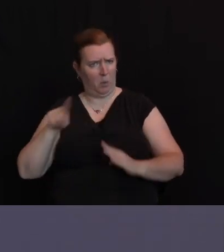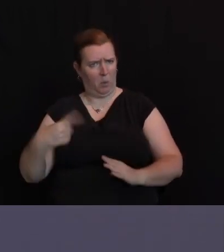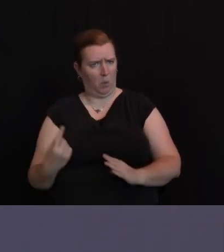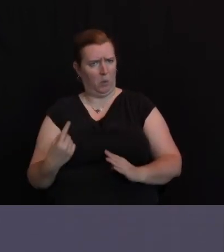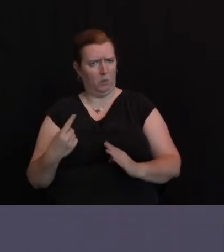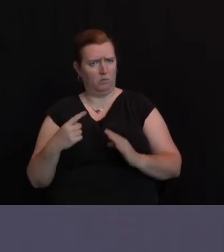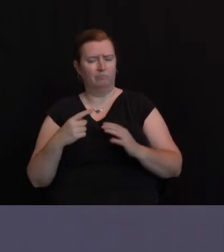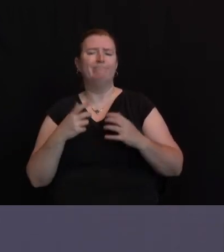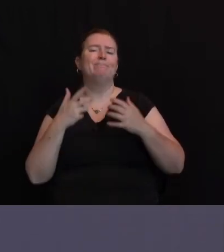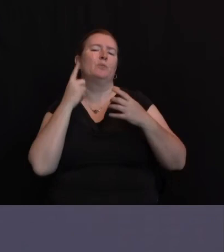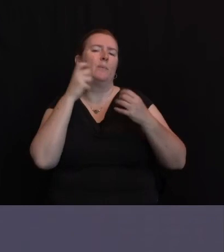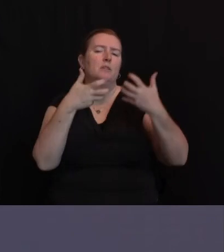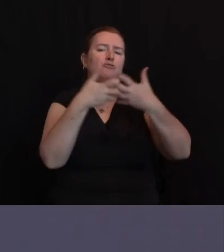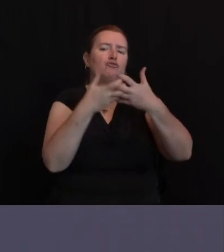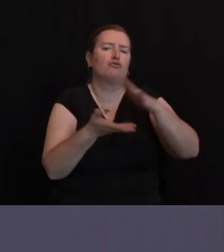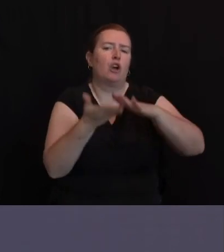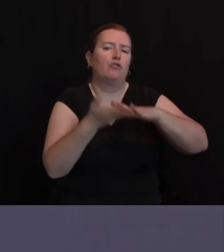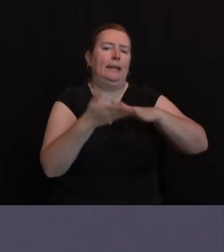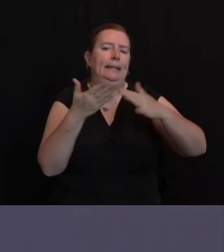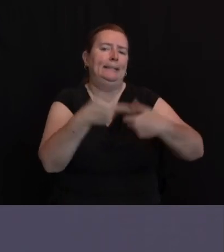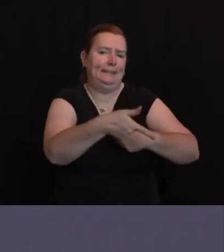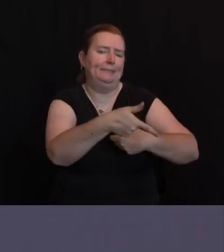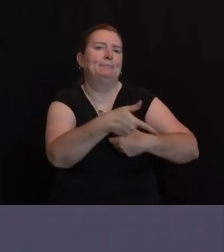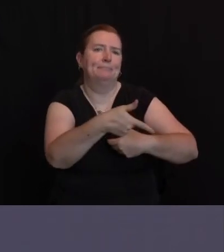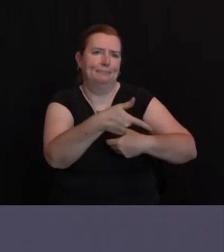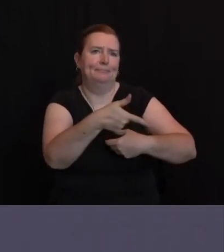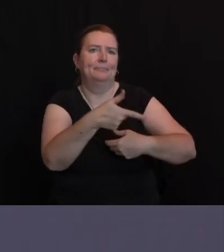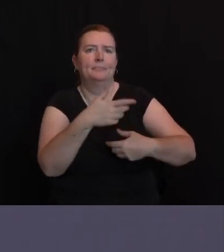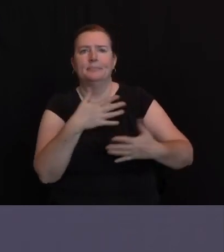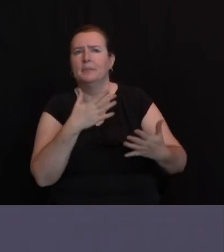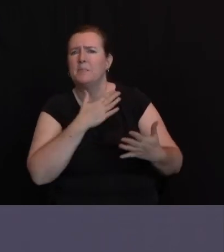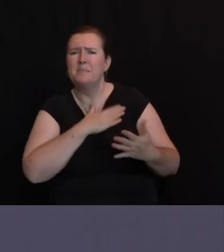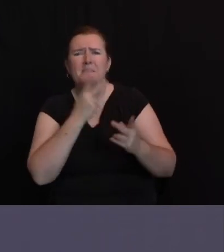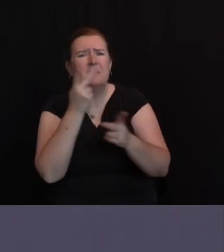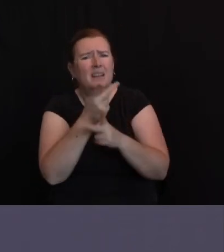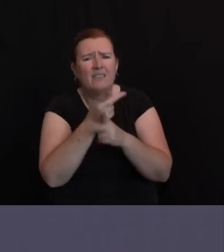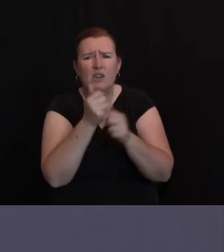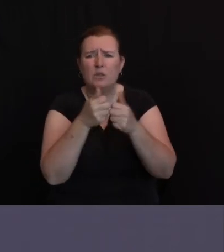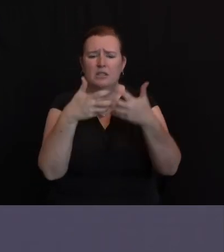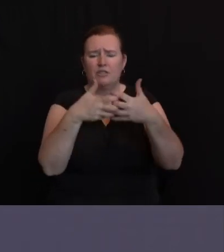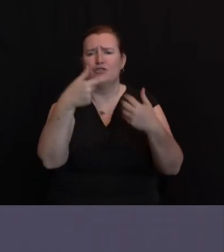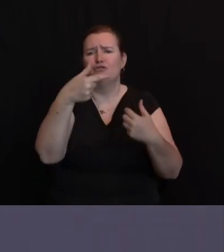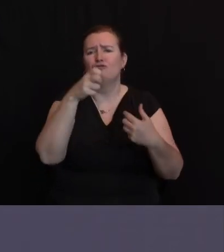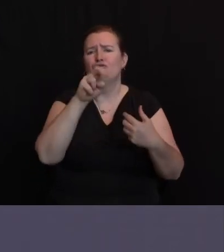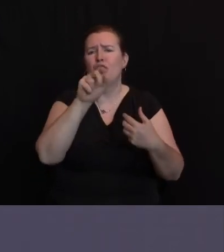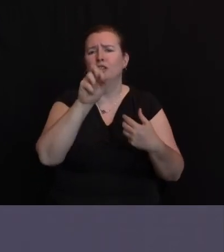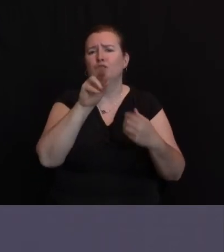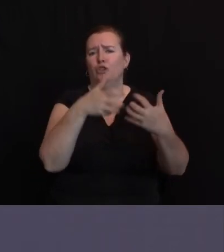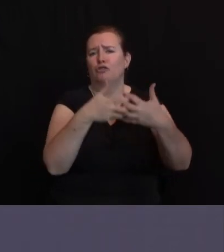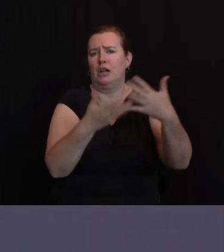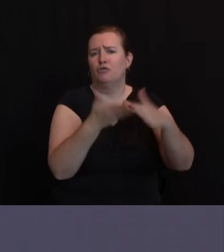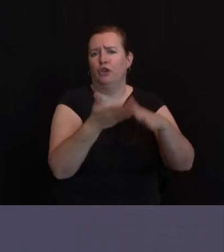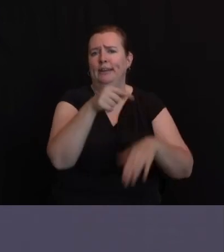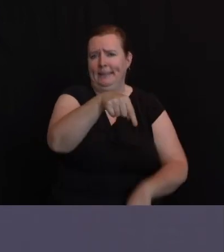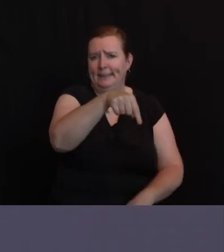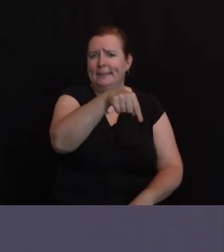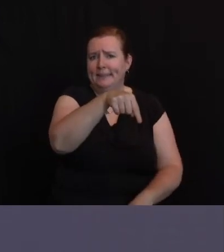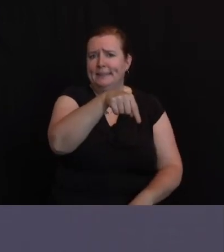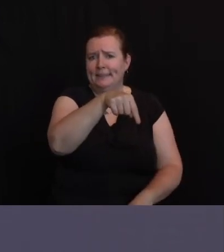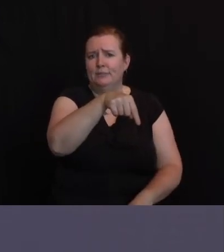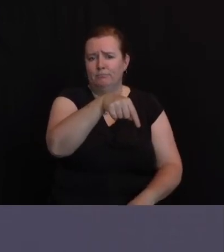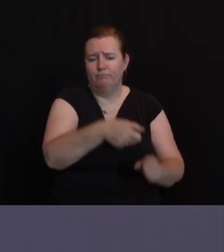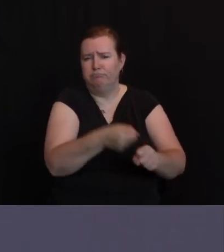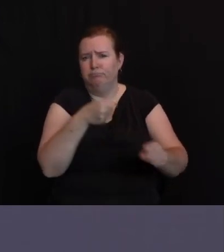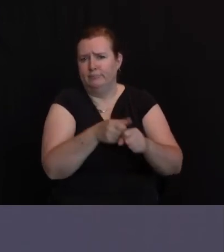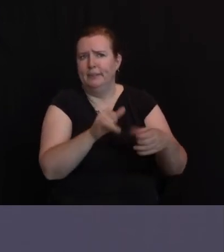make. So folks, please, please, please be careful. And again, we don't want to, first of all, we're not the electric service providers. I